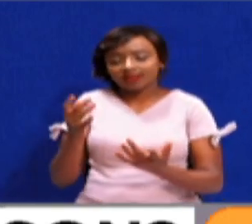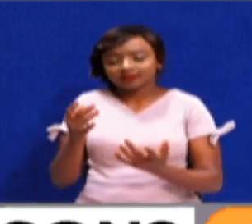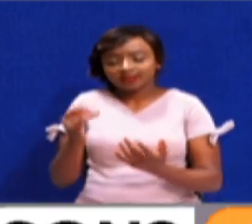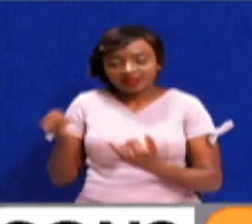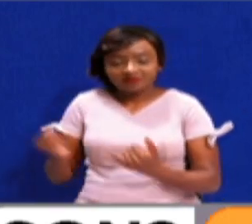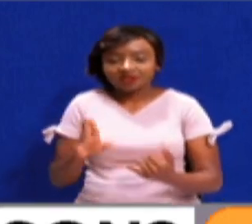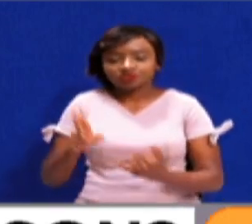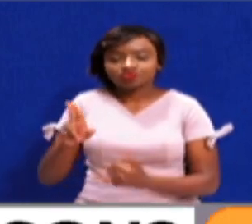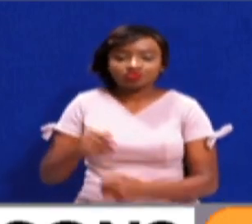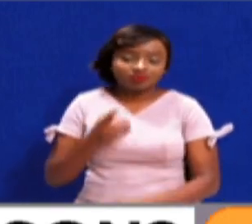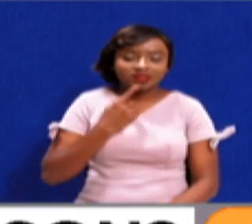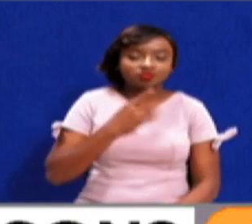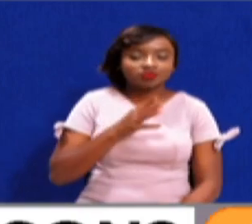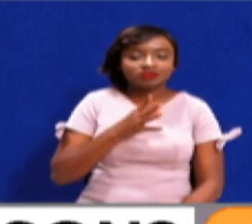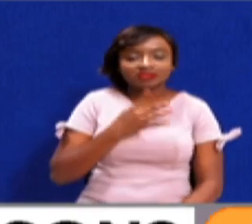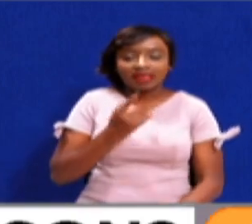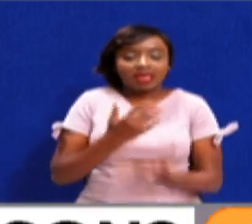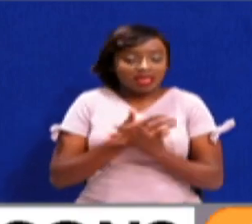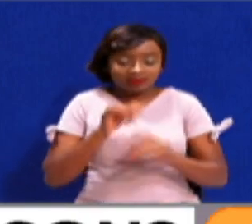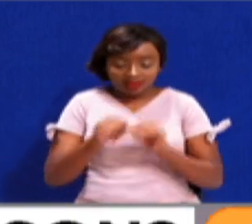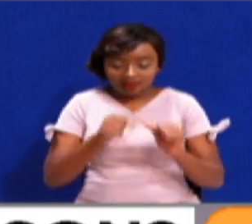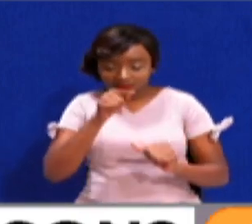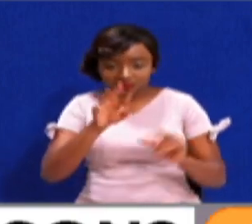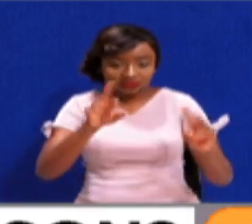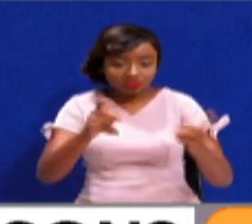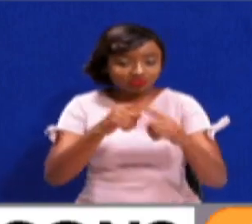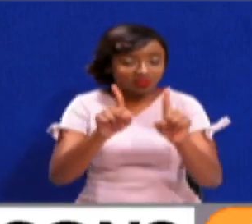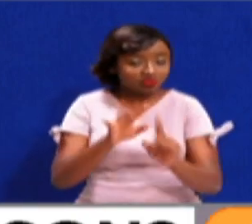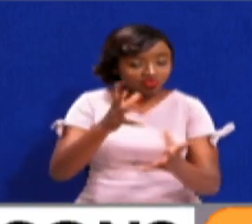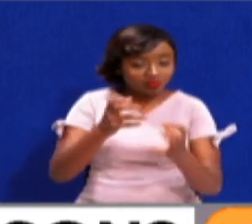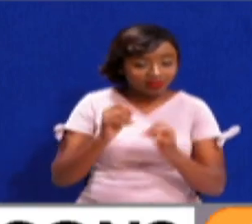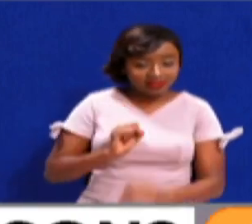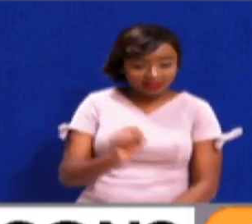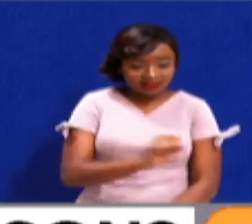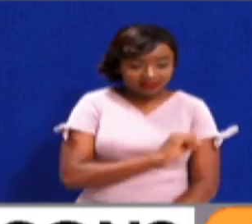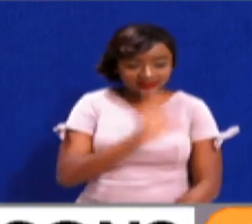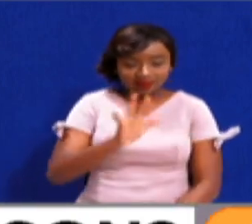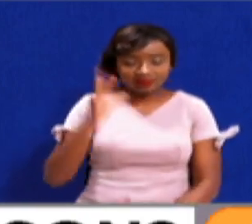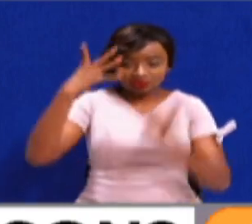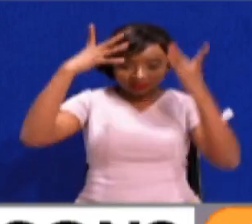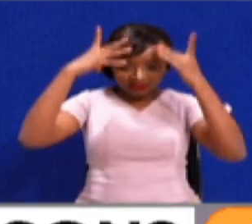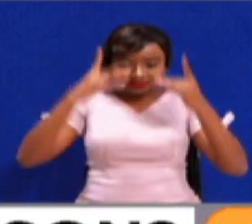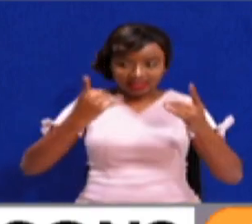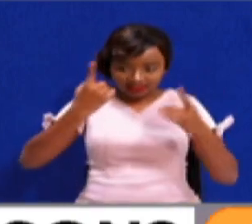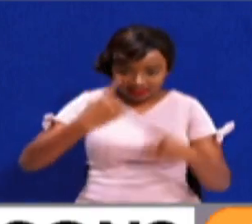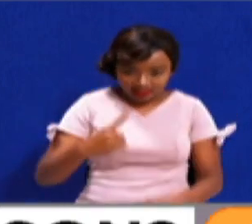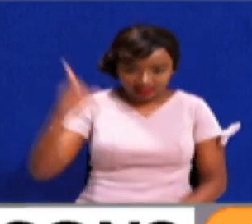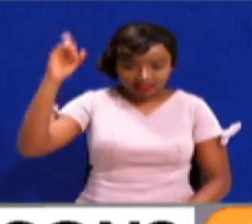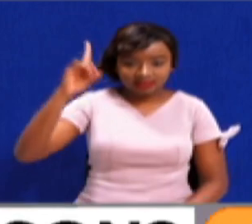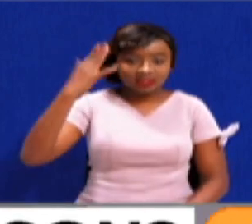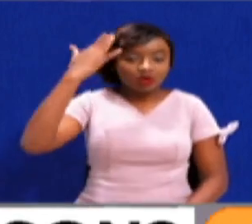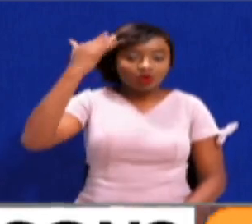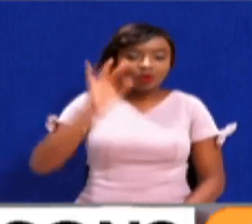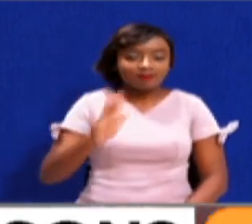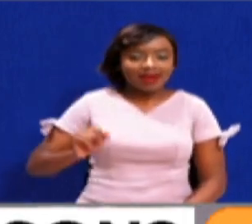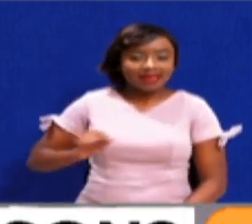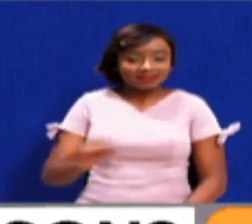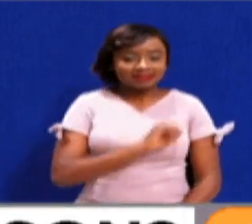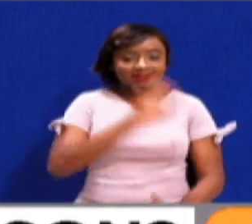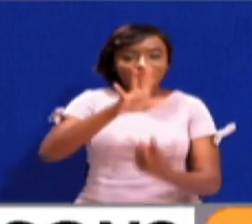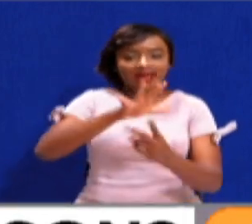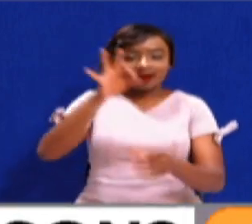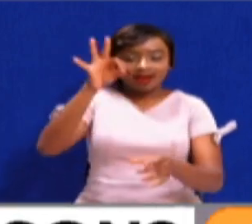think the Senate is also expected to make the right decisions. You know, the Senate is, senators are